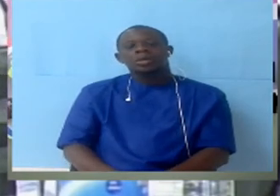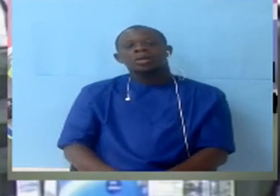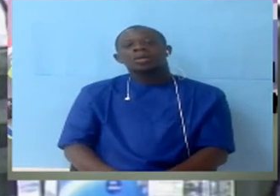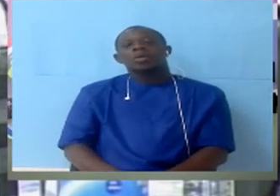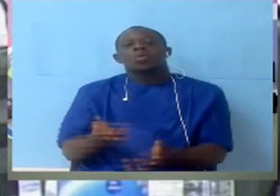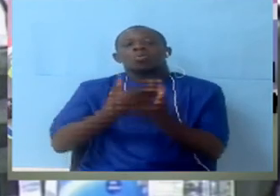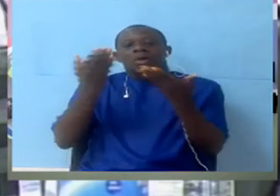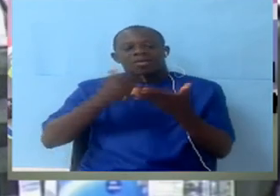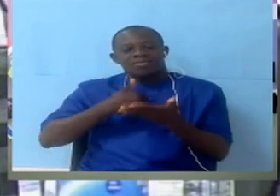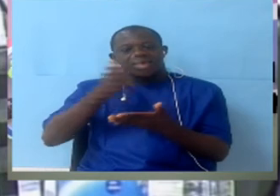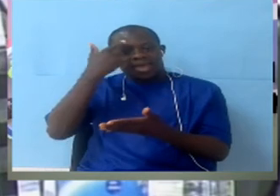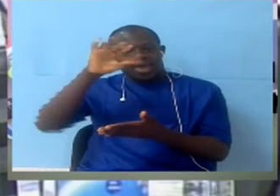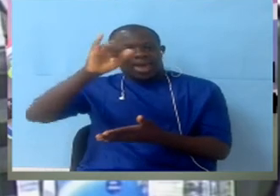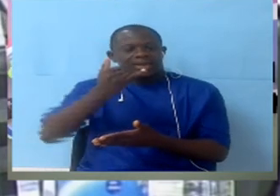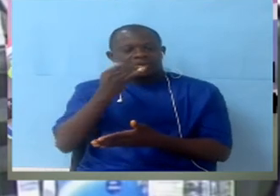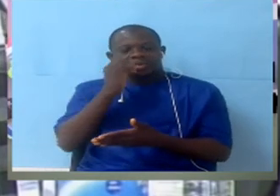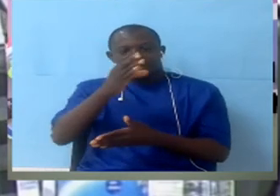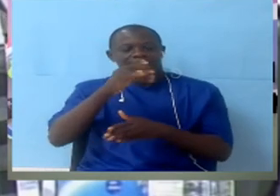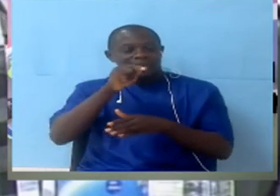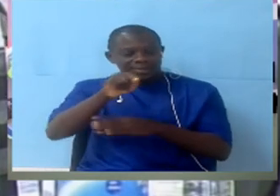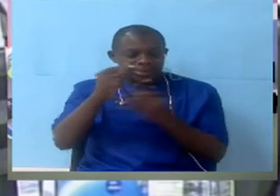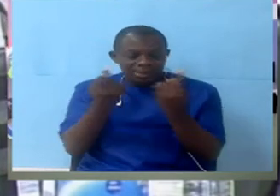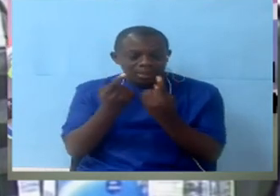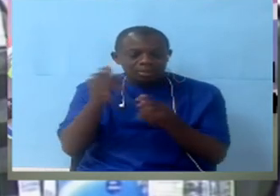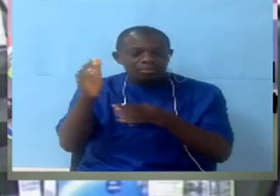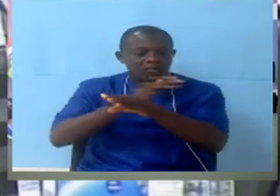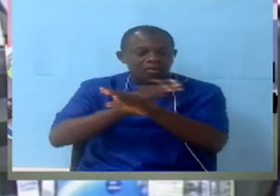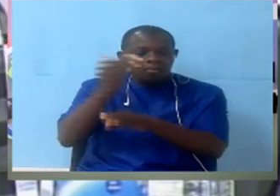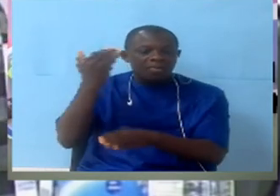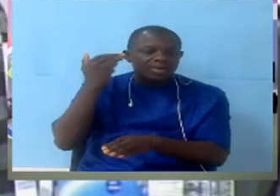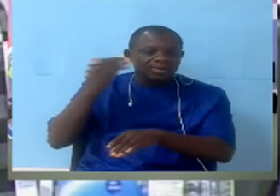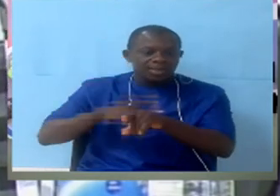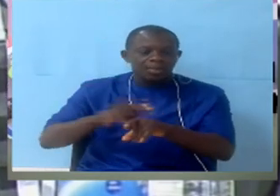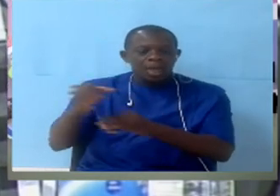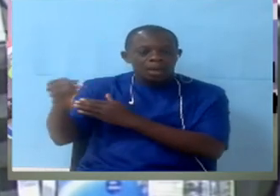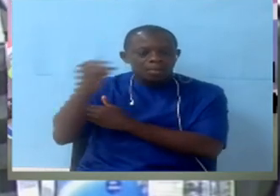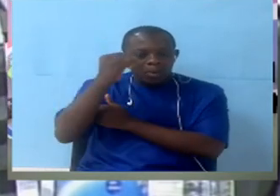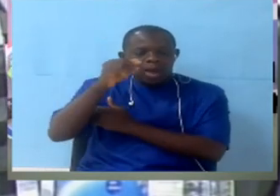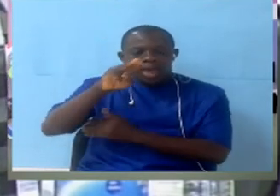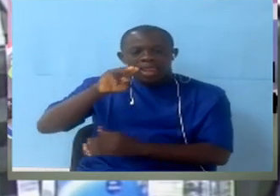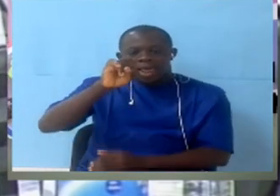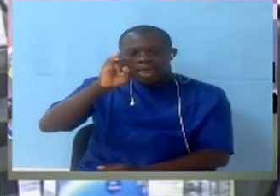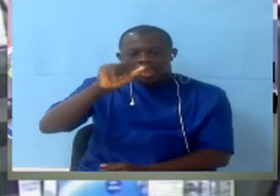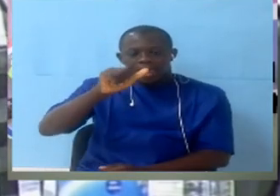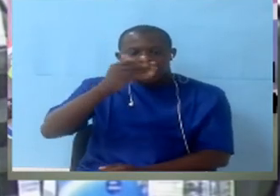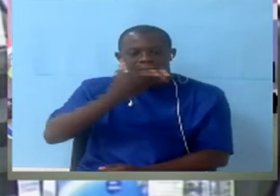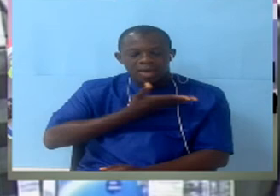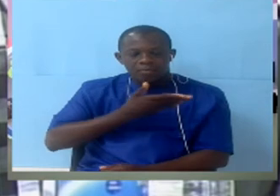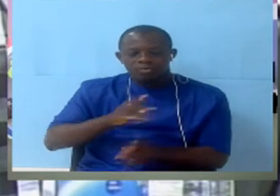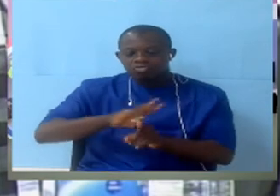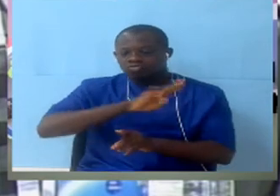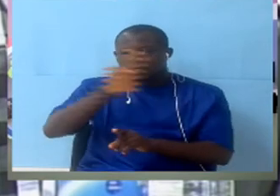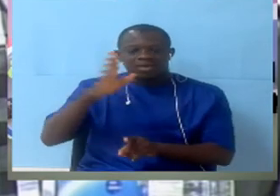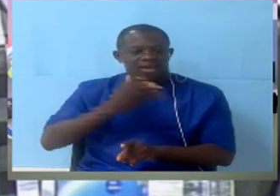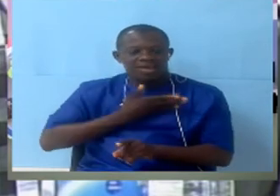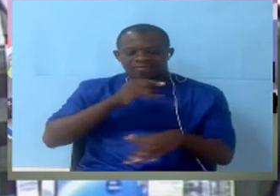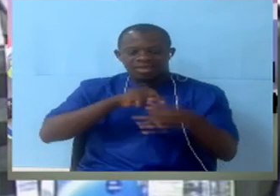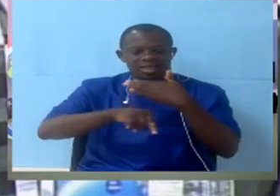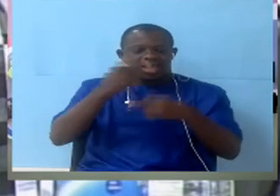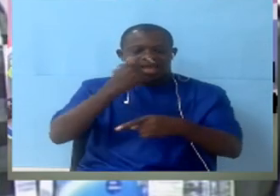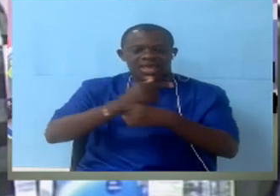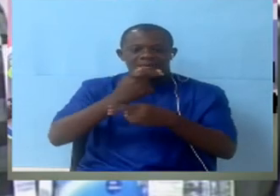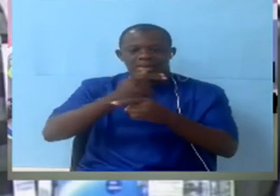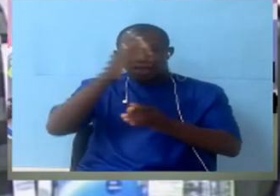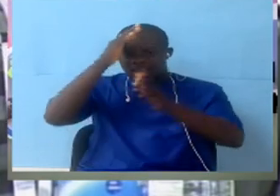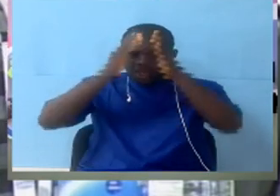Why I agree, why I said that, because at that time the power that the NIA had was not even invested in the army. Because NIA have